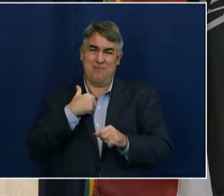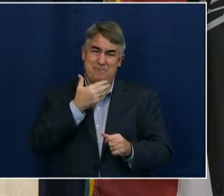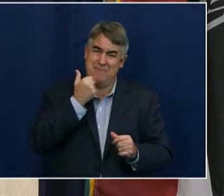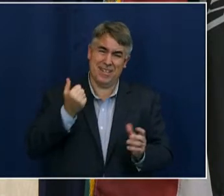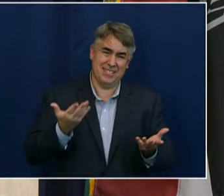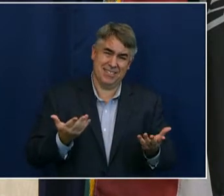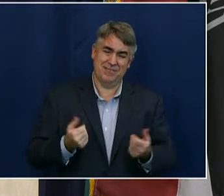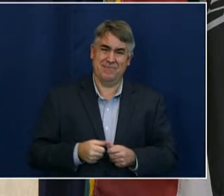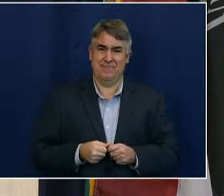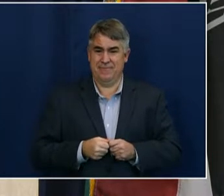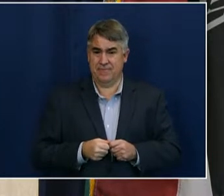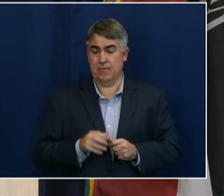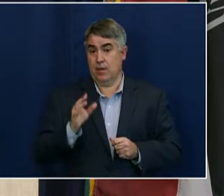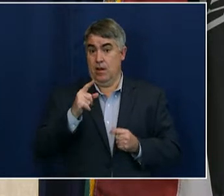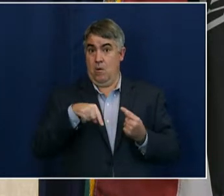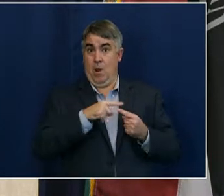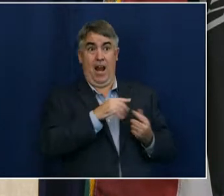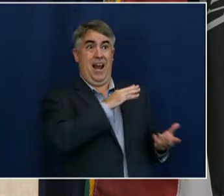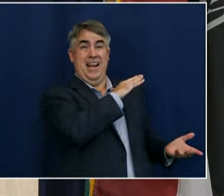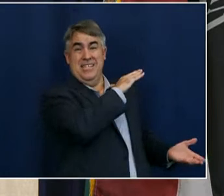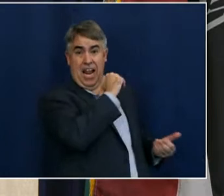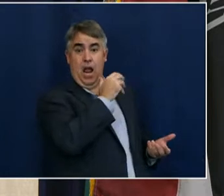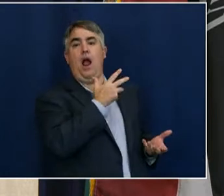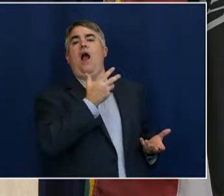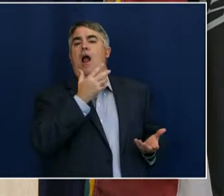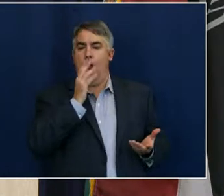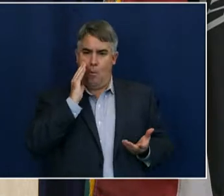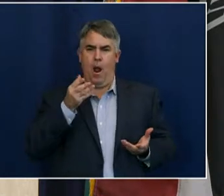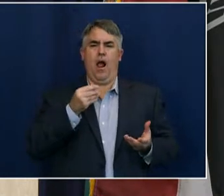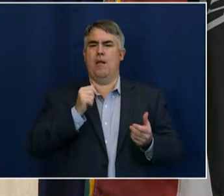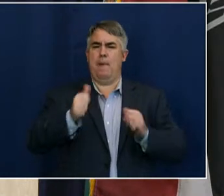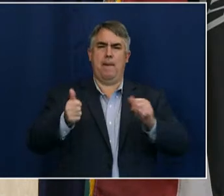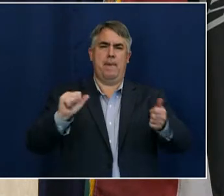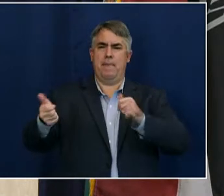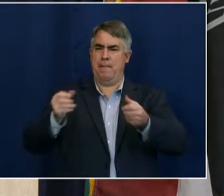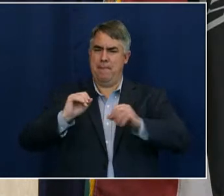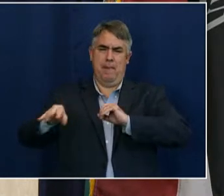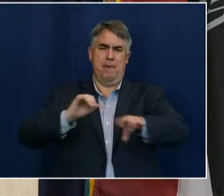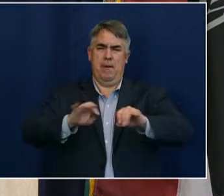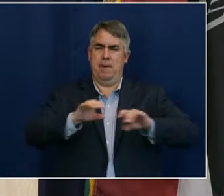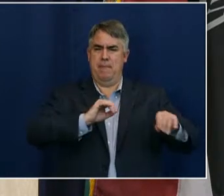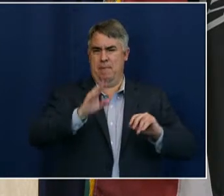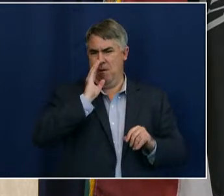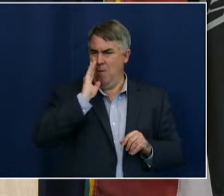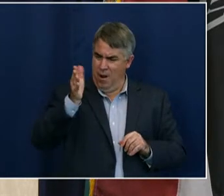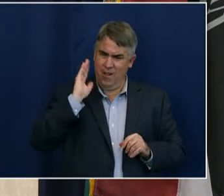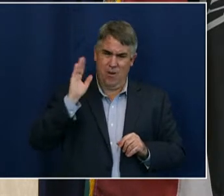more vaccines, then we'll have more places and more appointments, and people will hopefully be able to more easily get them.